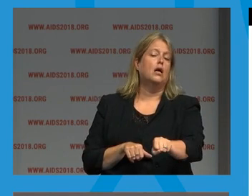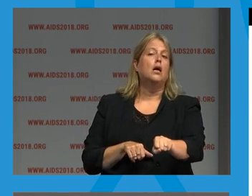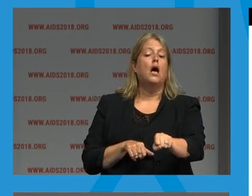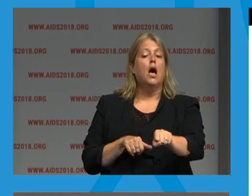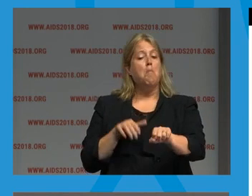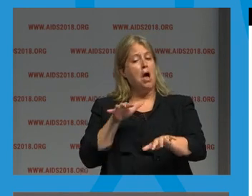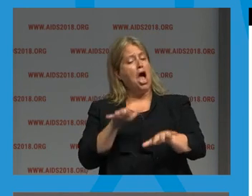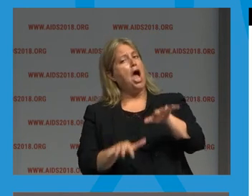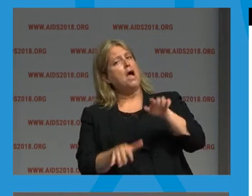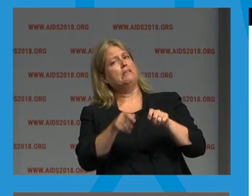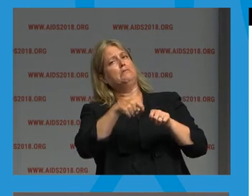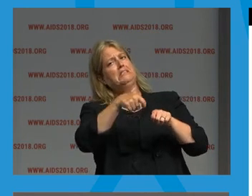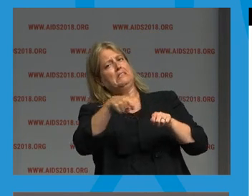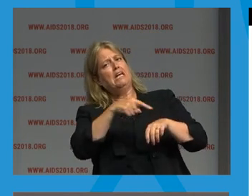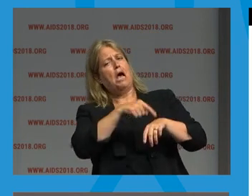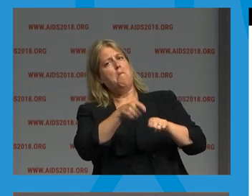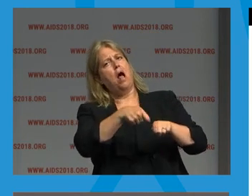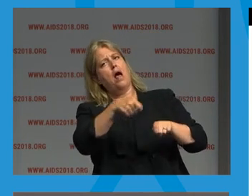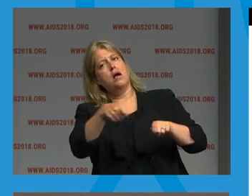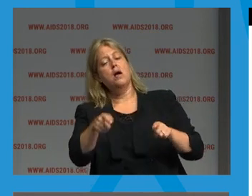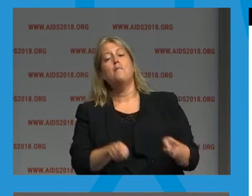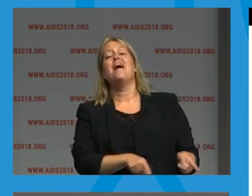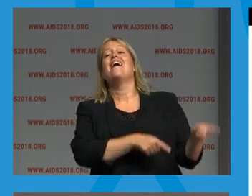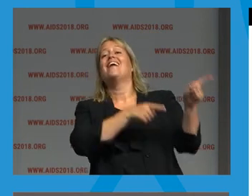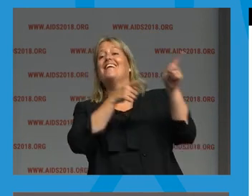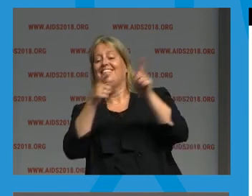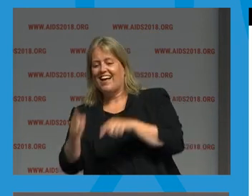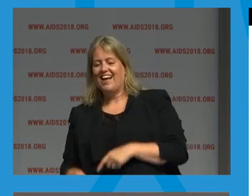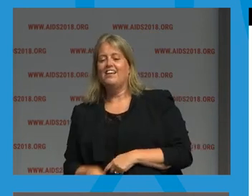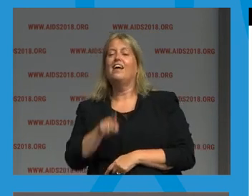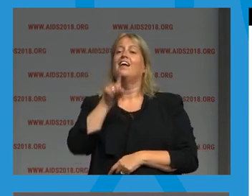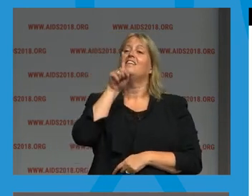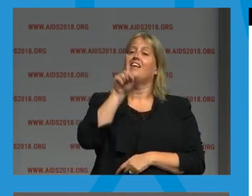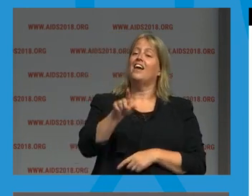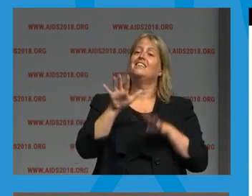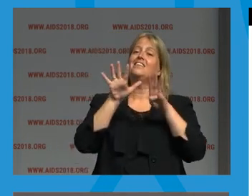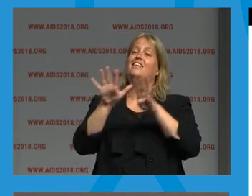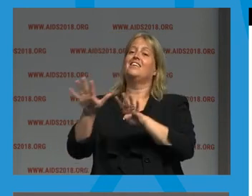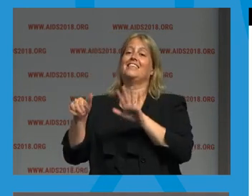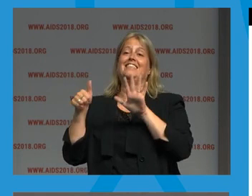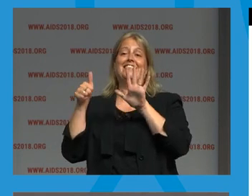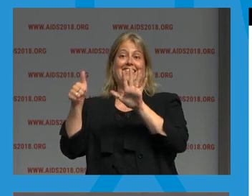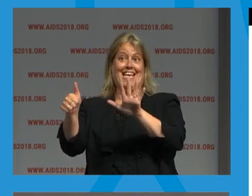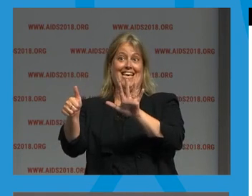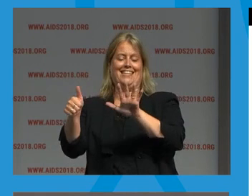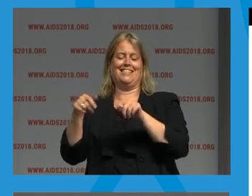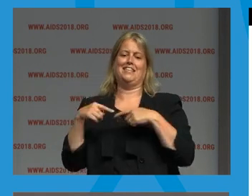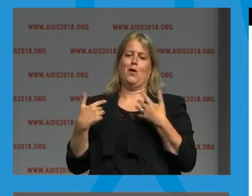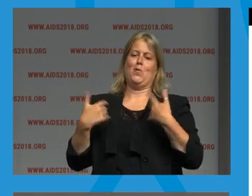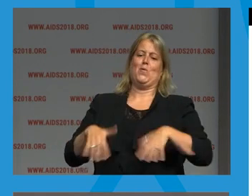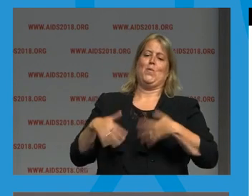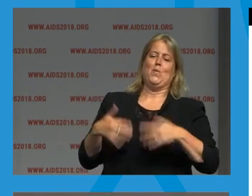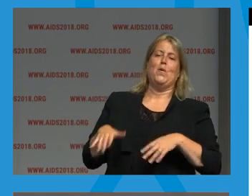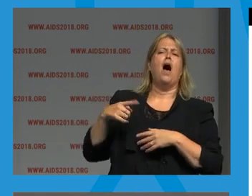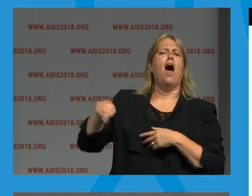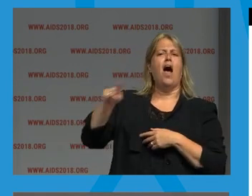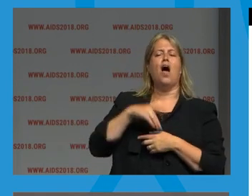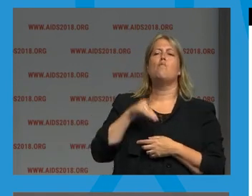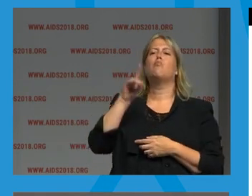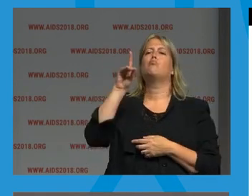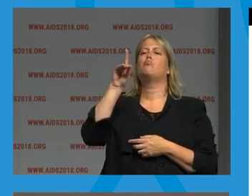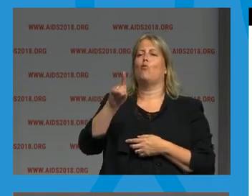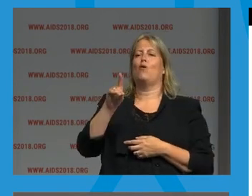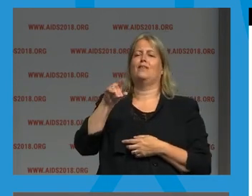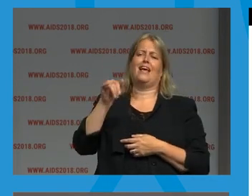modest duration. And it was the transforming year of 1996, which was ushered in with the protease inhibitors, and now with even